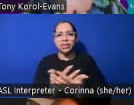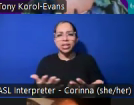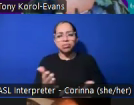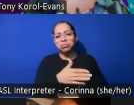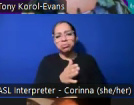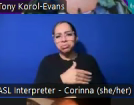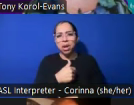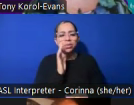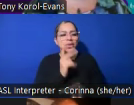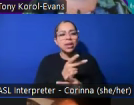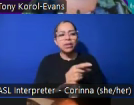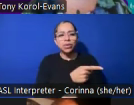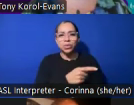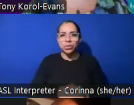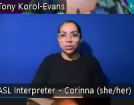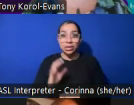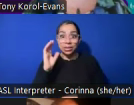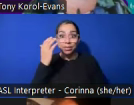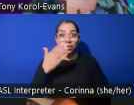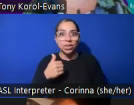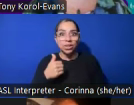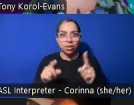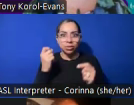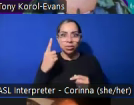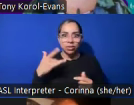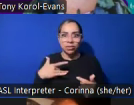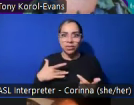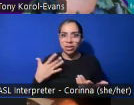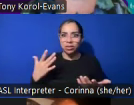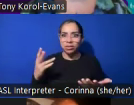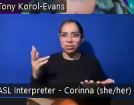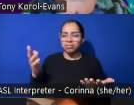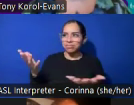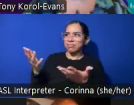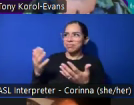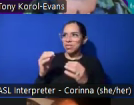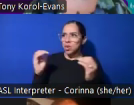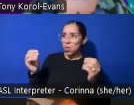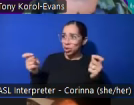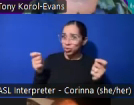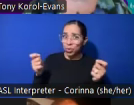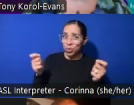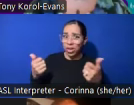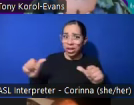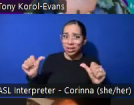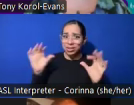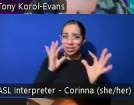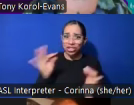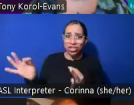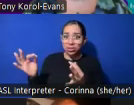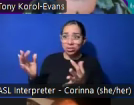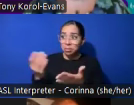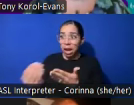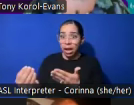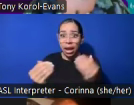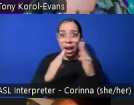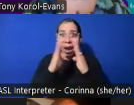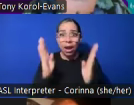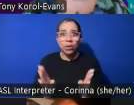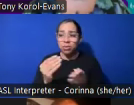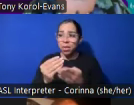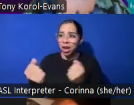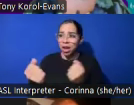you. But when you have no control over major decisions that are made, are you buying a house? Are you buying a car? Where are the